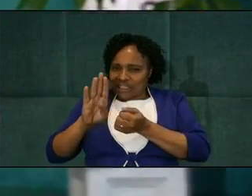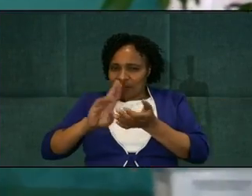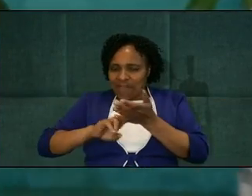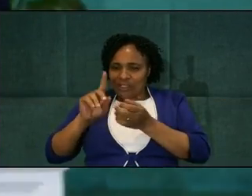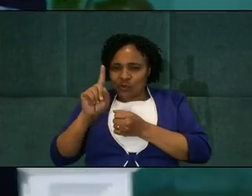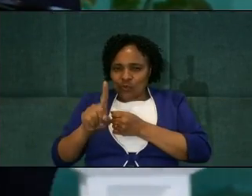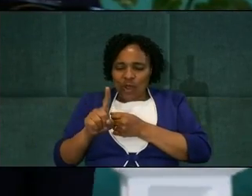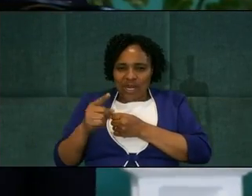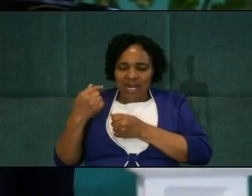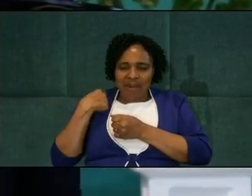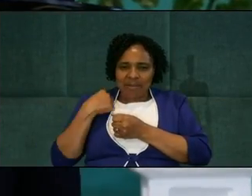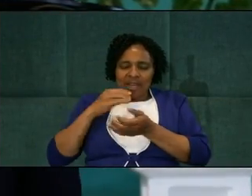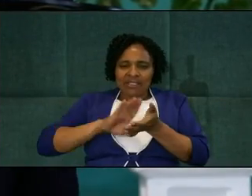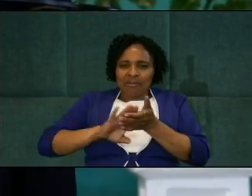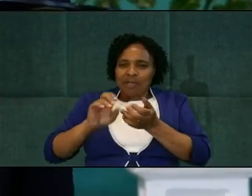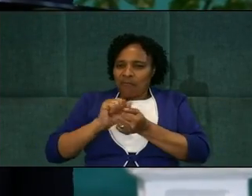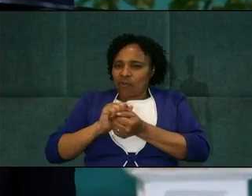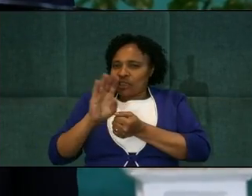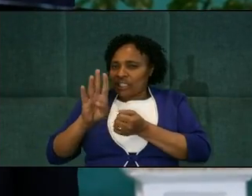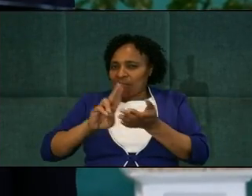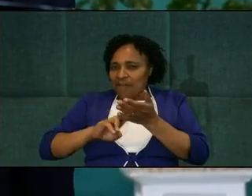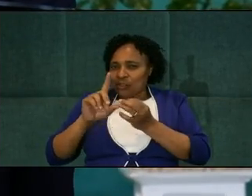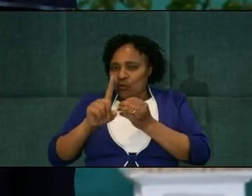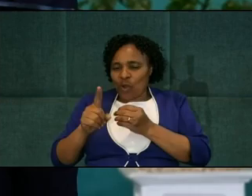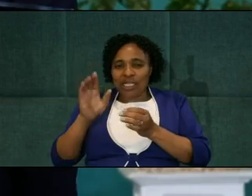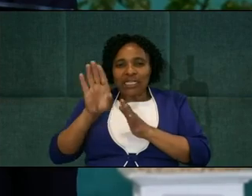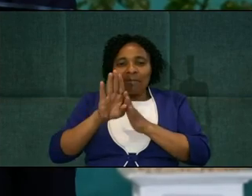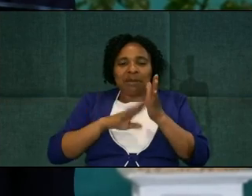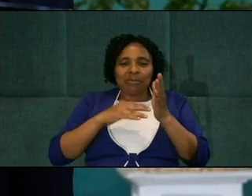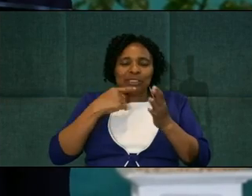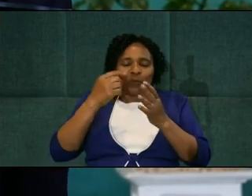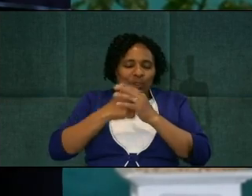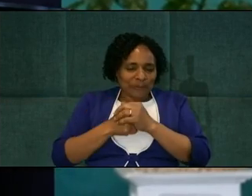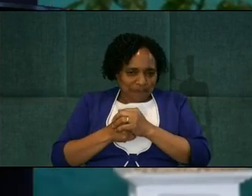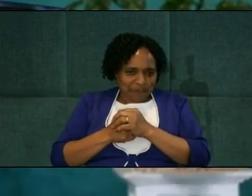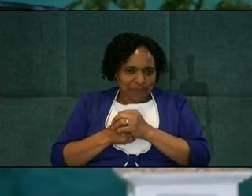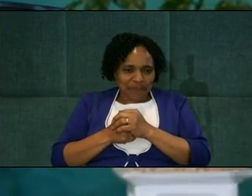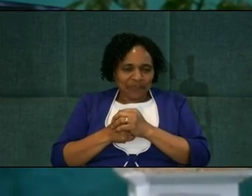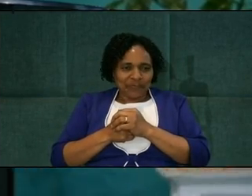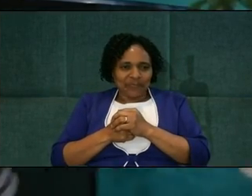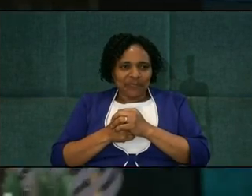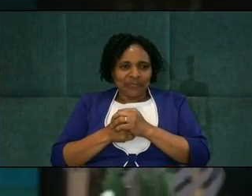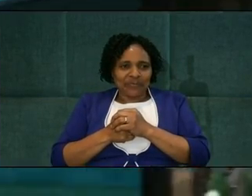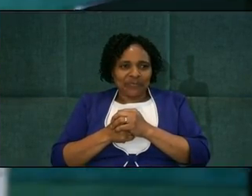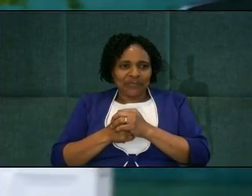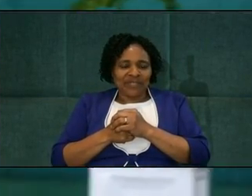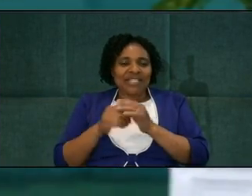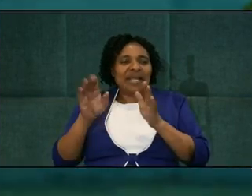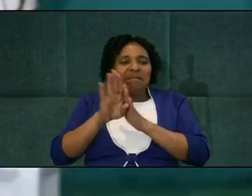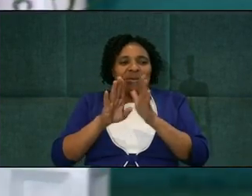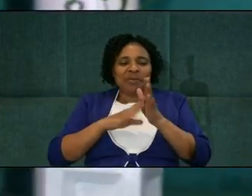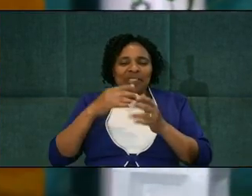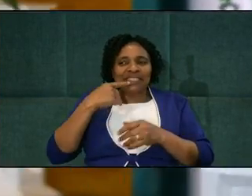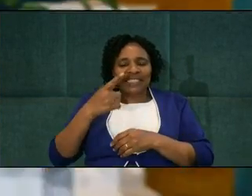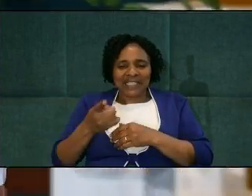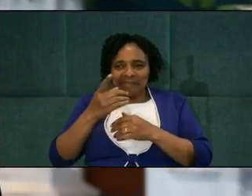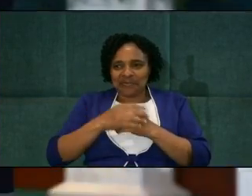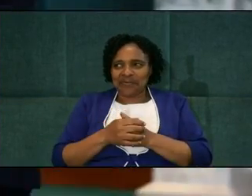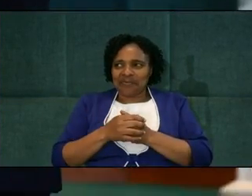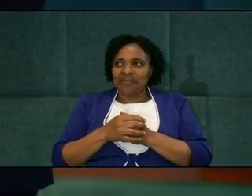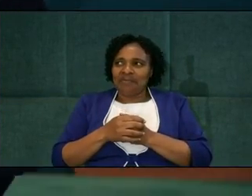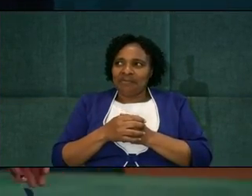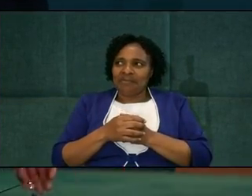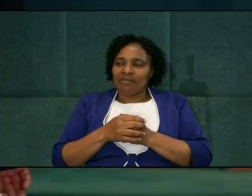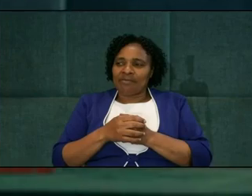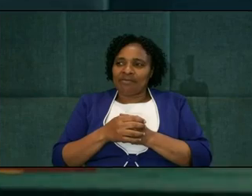there. Numbers 14, verse 1. Here's what the Bible says. Numbers 14, verse 1. Bible says in Numbers 14, verse 1. Turn